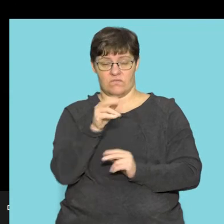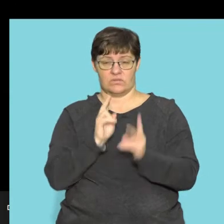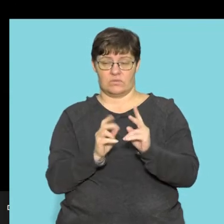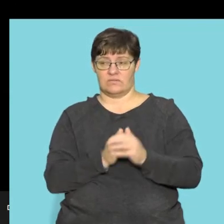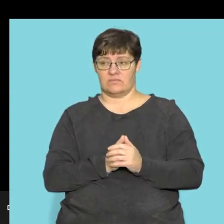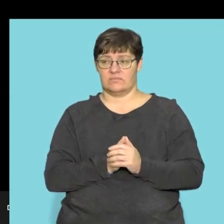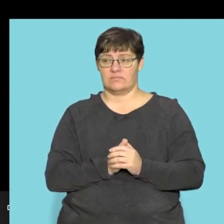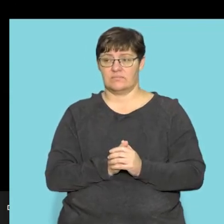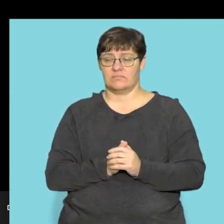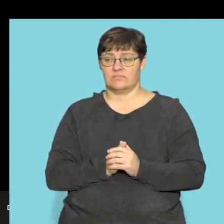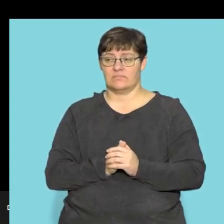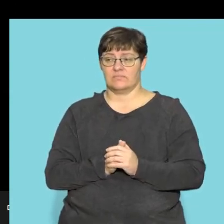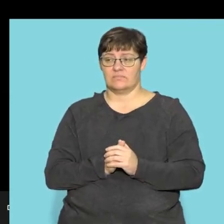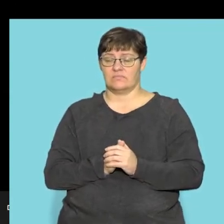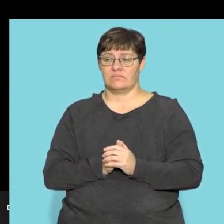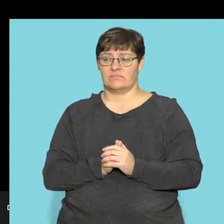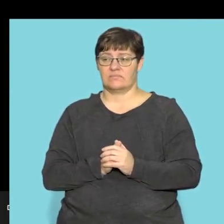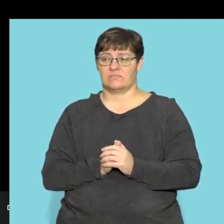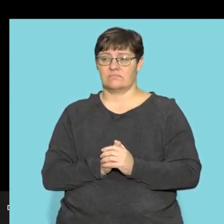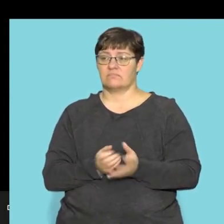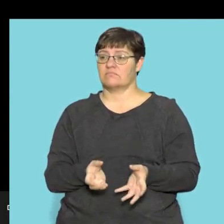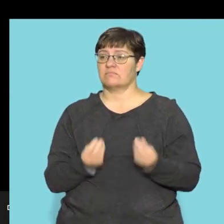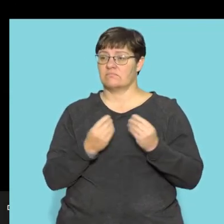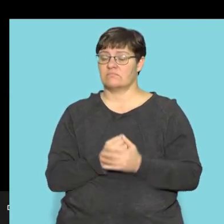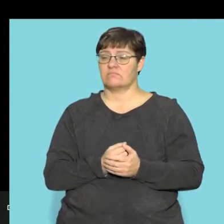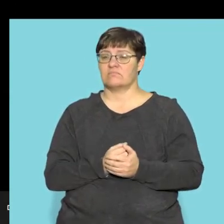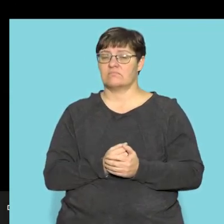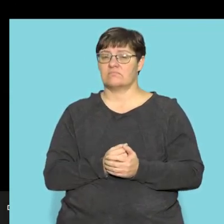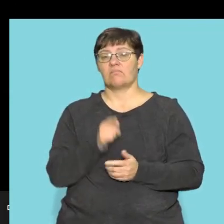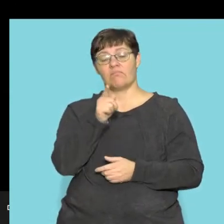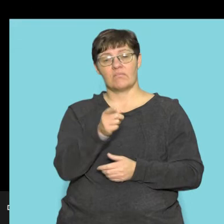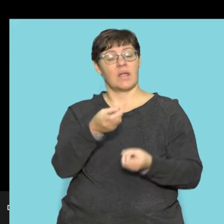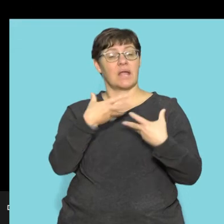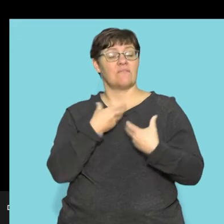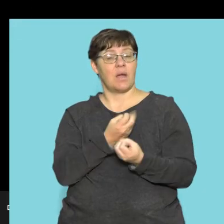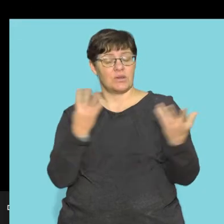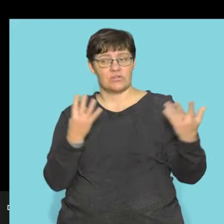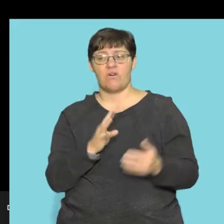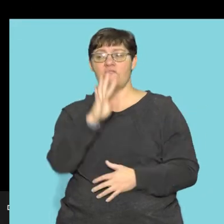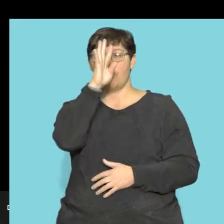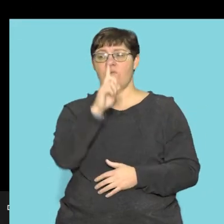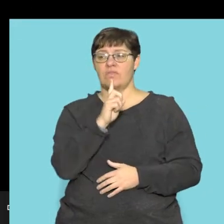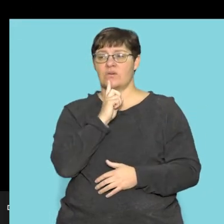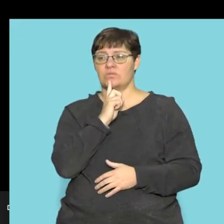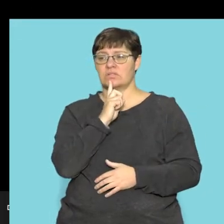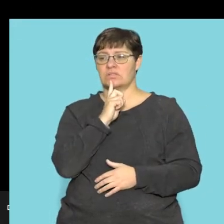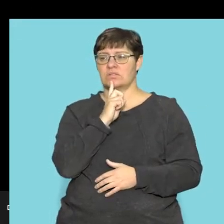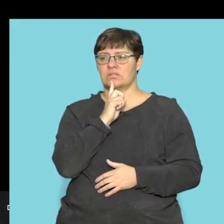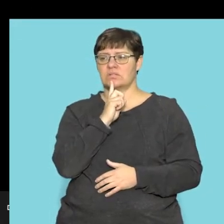0,1325 over 12. And this will give me that much there.